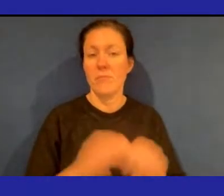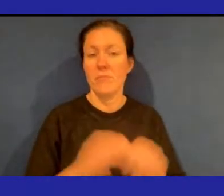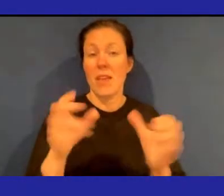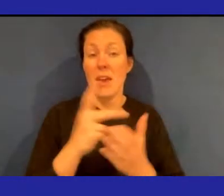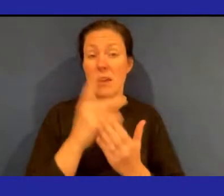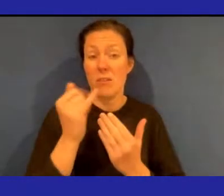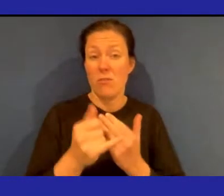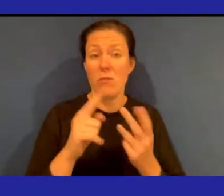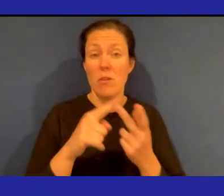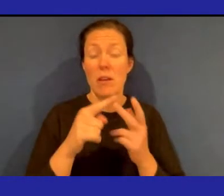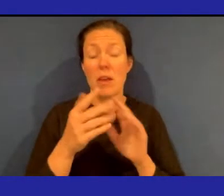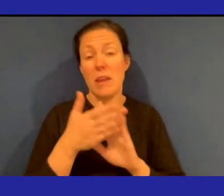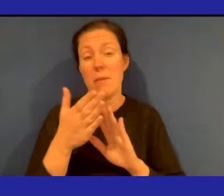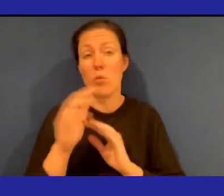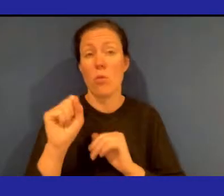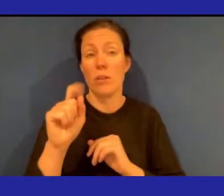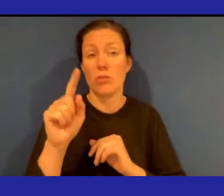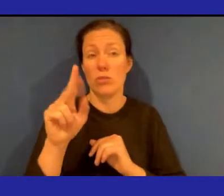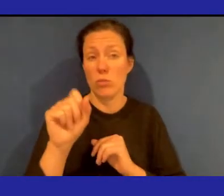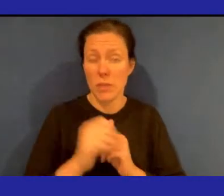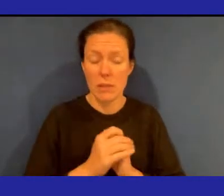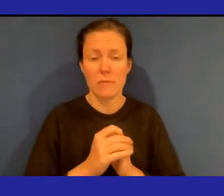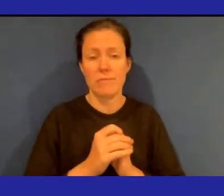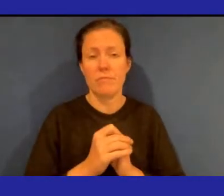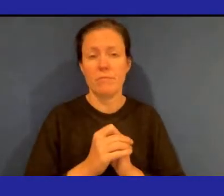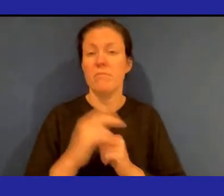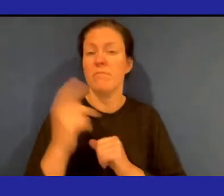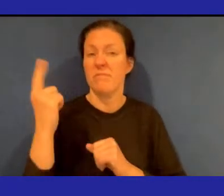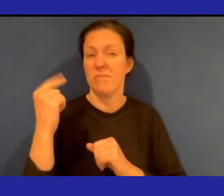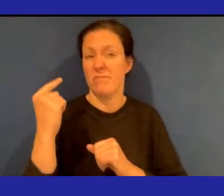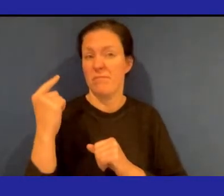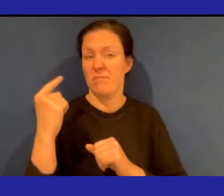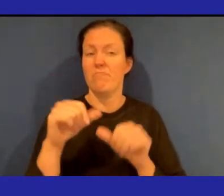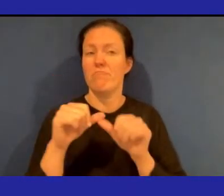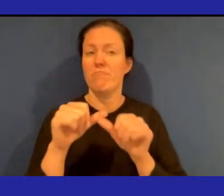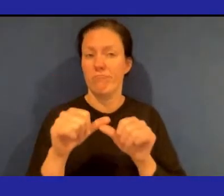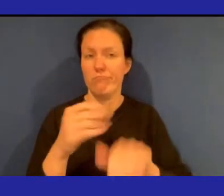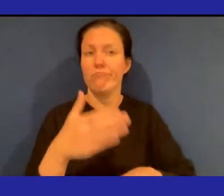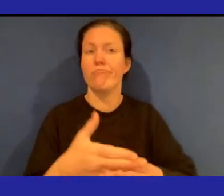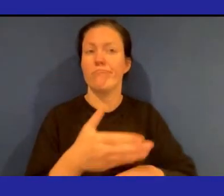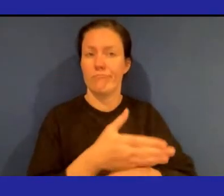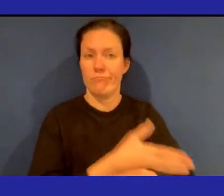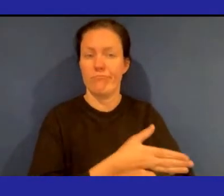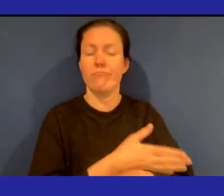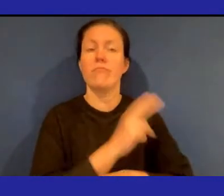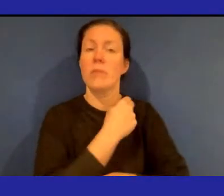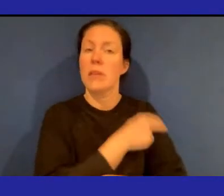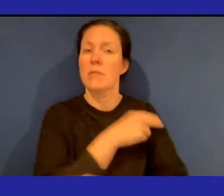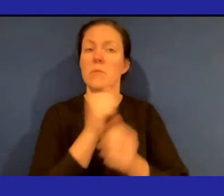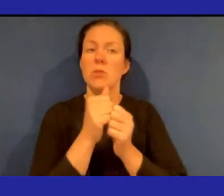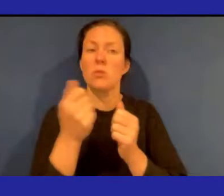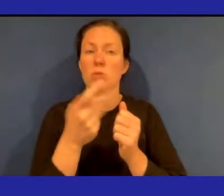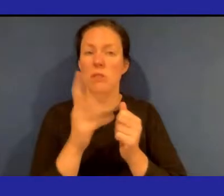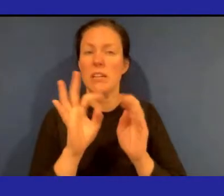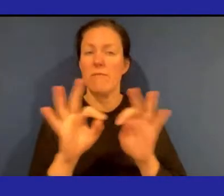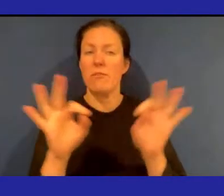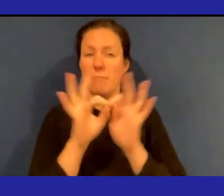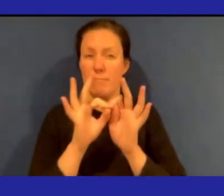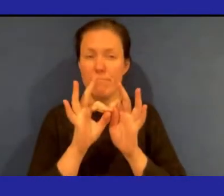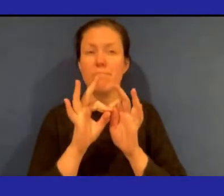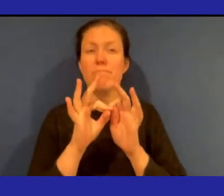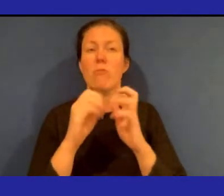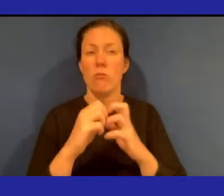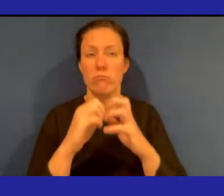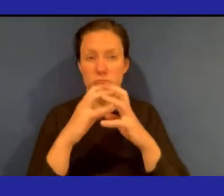operational status. In 2025, we continue to enhance our hospital with several key infrastructure and